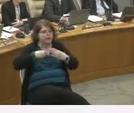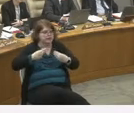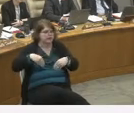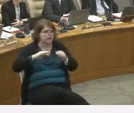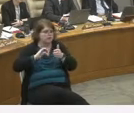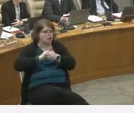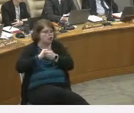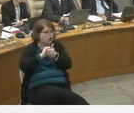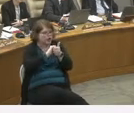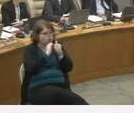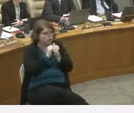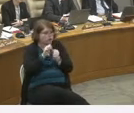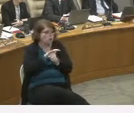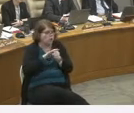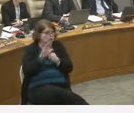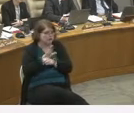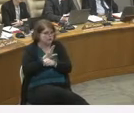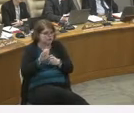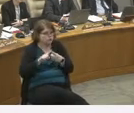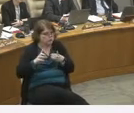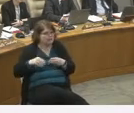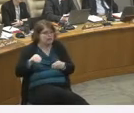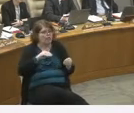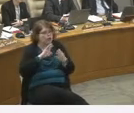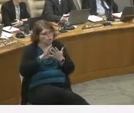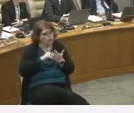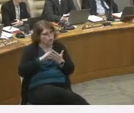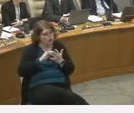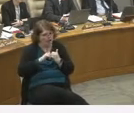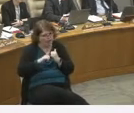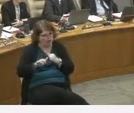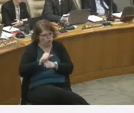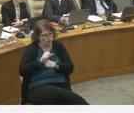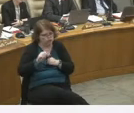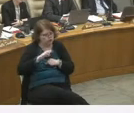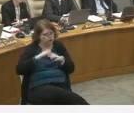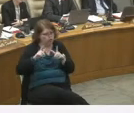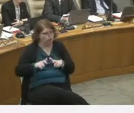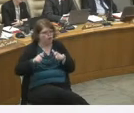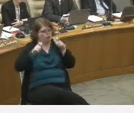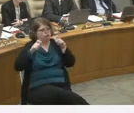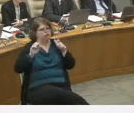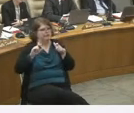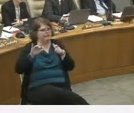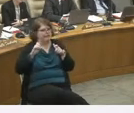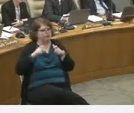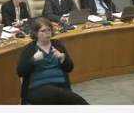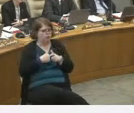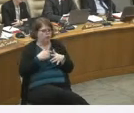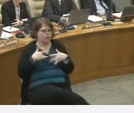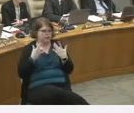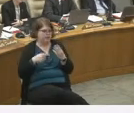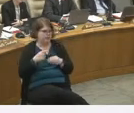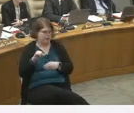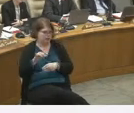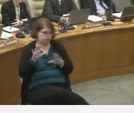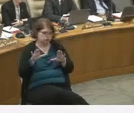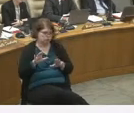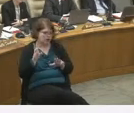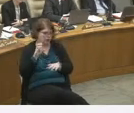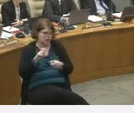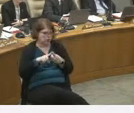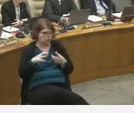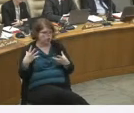businesses to get that to Market and and to learn how it works on a large scale so we're thrilled about that a great way to